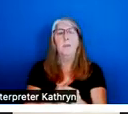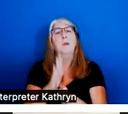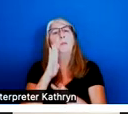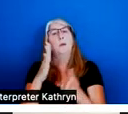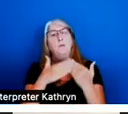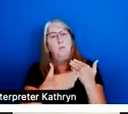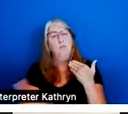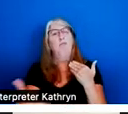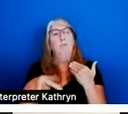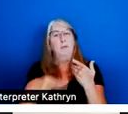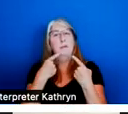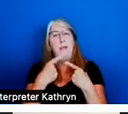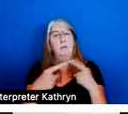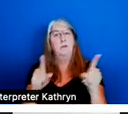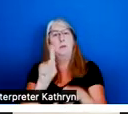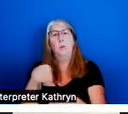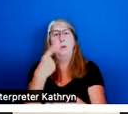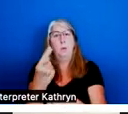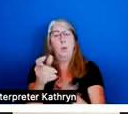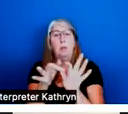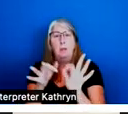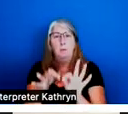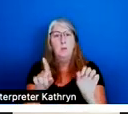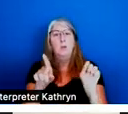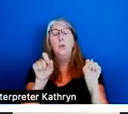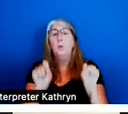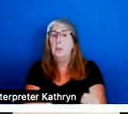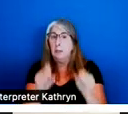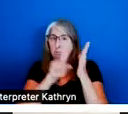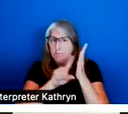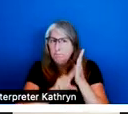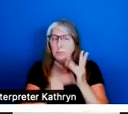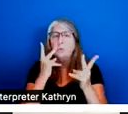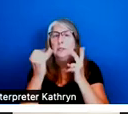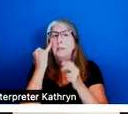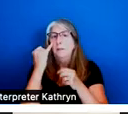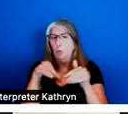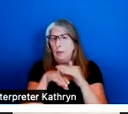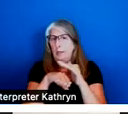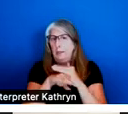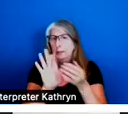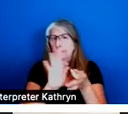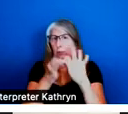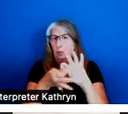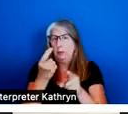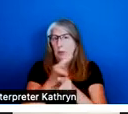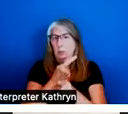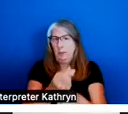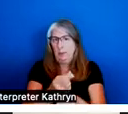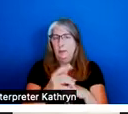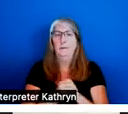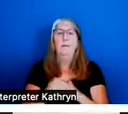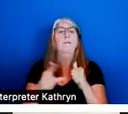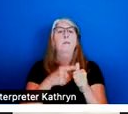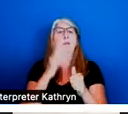remainder of this announcement in just one language so that you can make sure you are accessing interpretation correctly. First, I